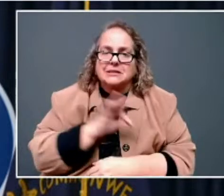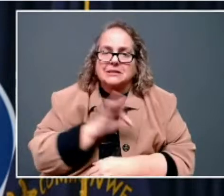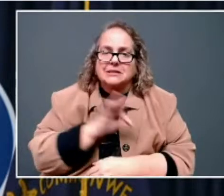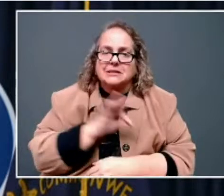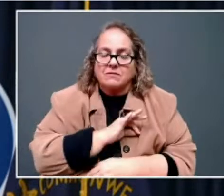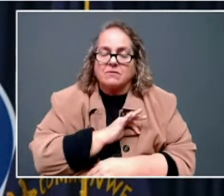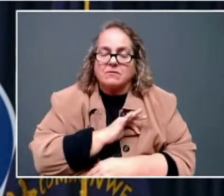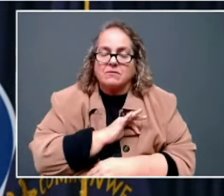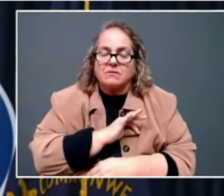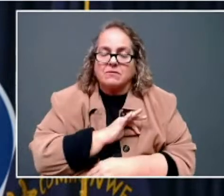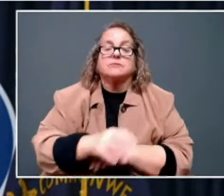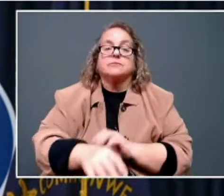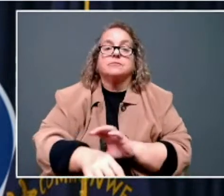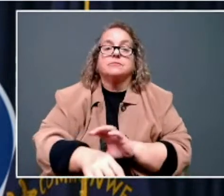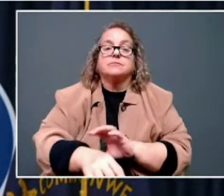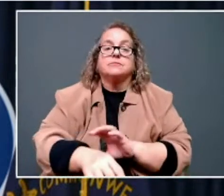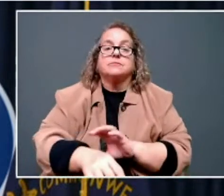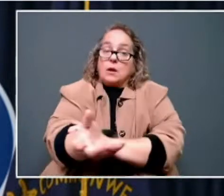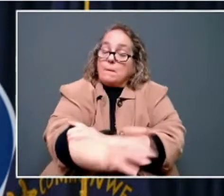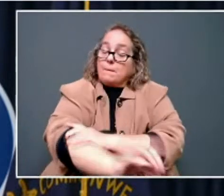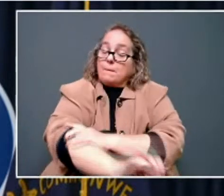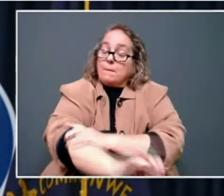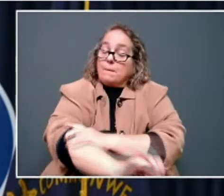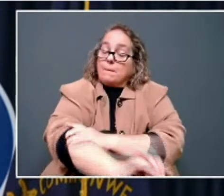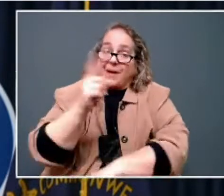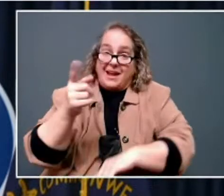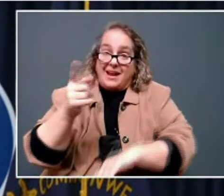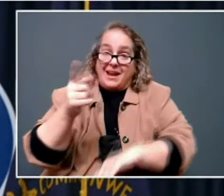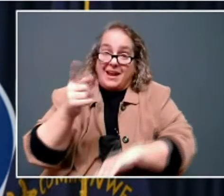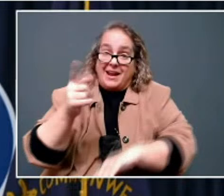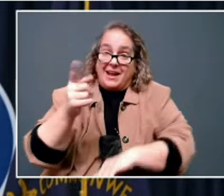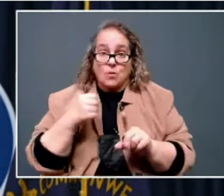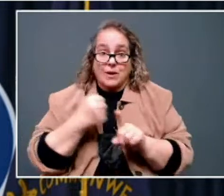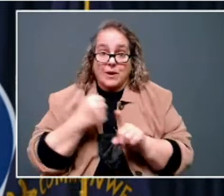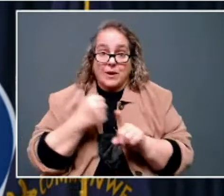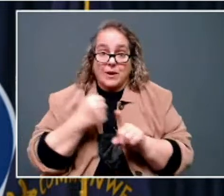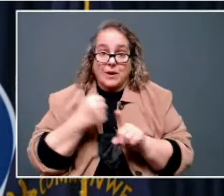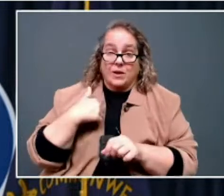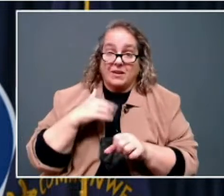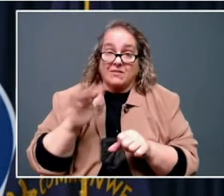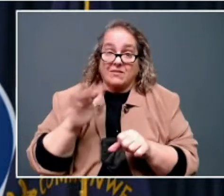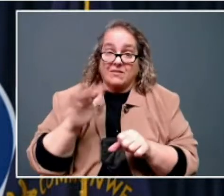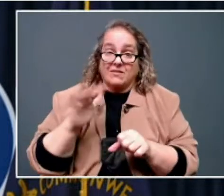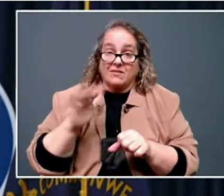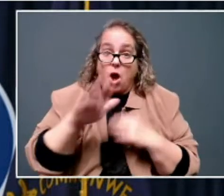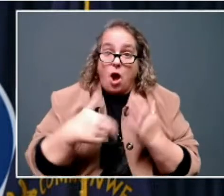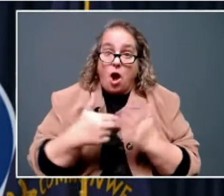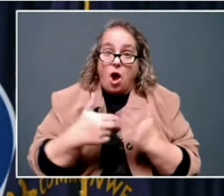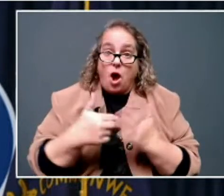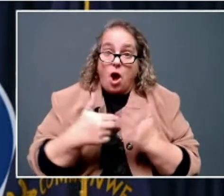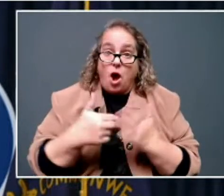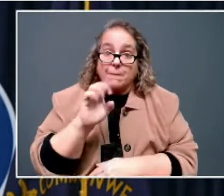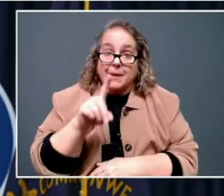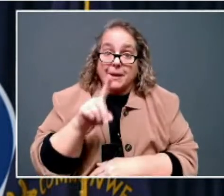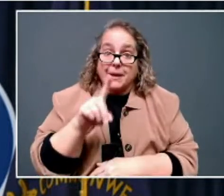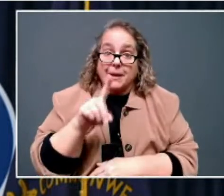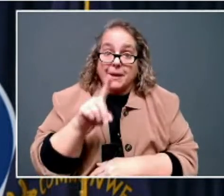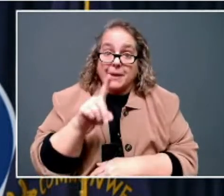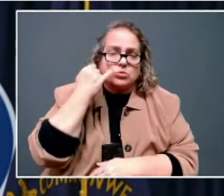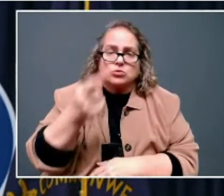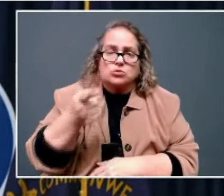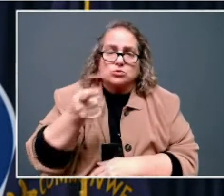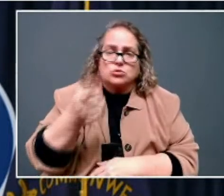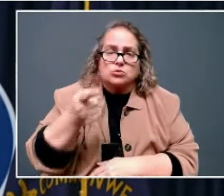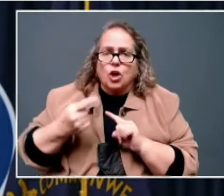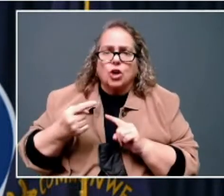capacity. But it also hits us, and if we fill up every hospital bed, people who are injured, hurt, have